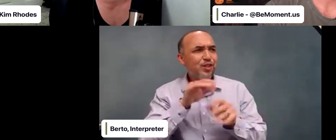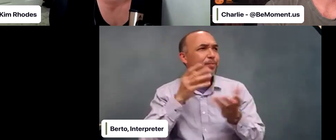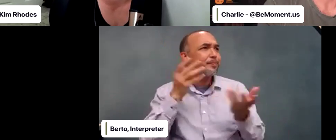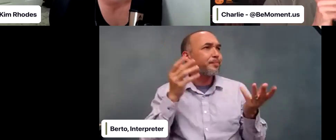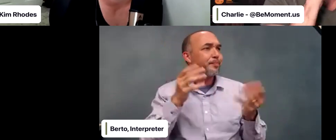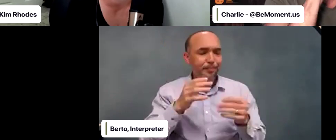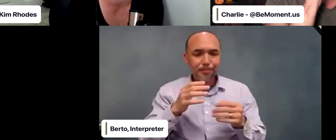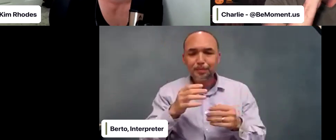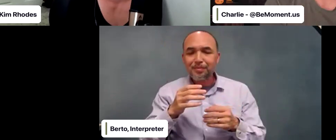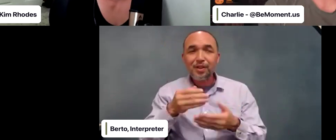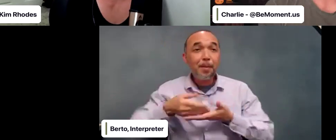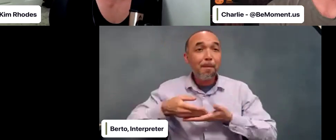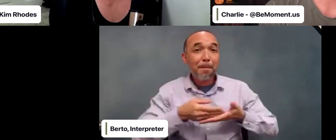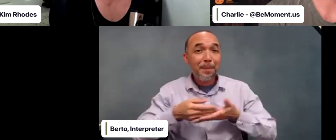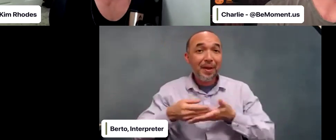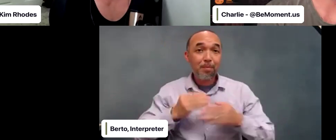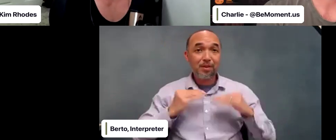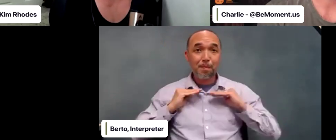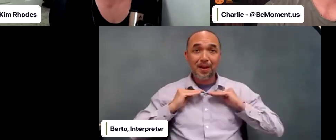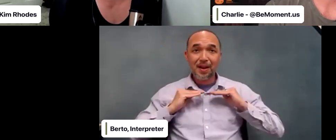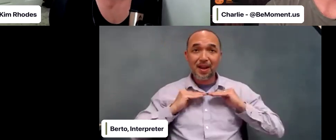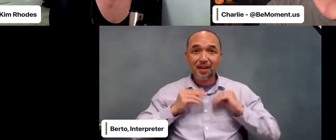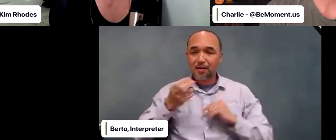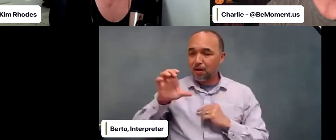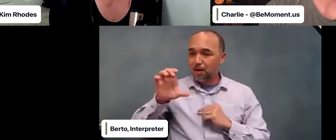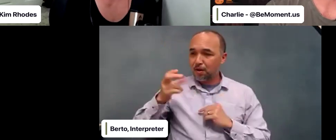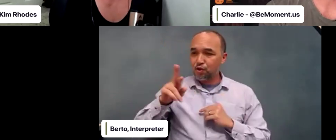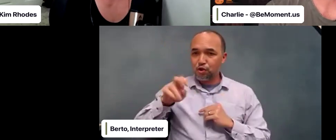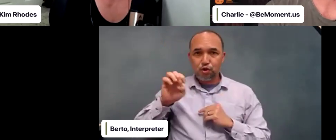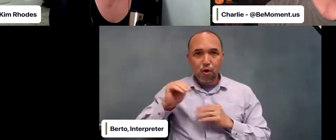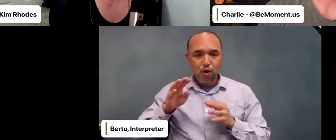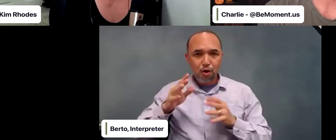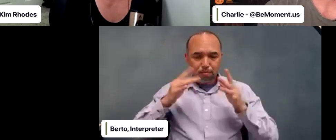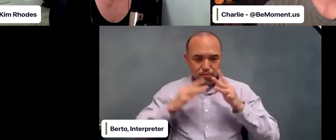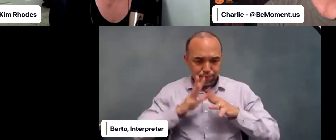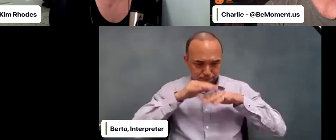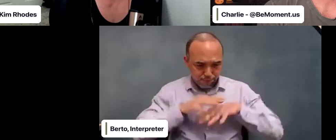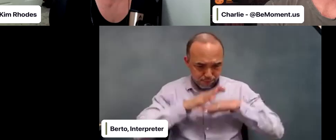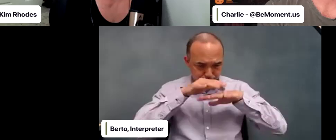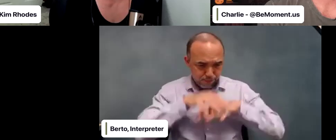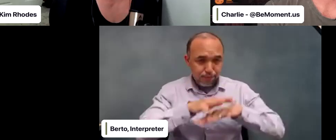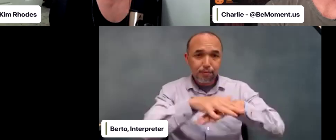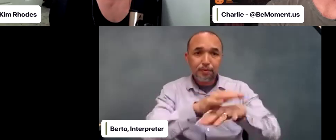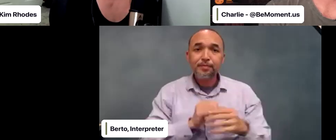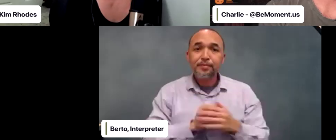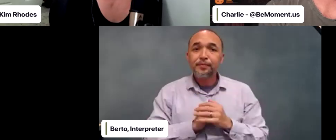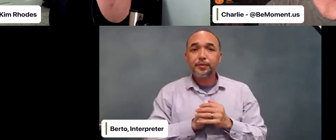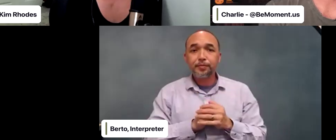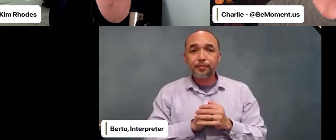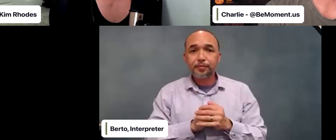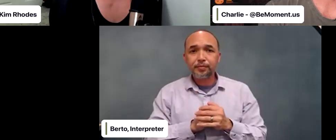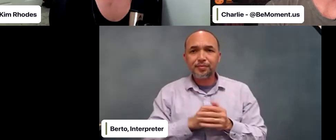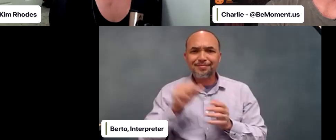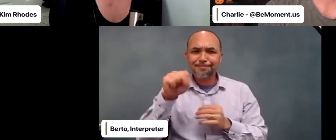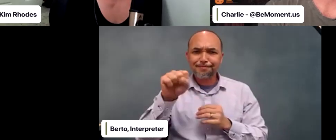child's blanket. Yeah. You weave there are things, and